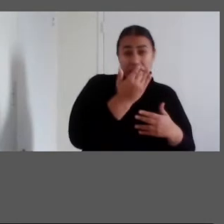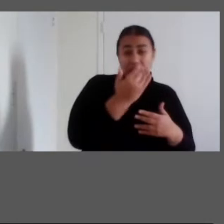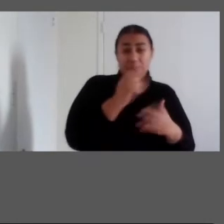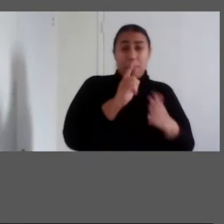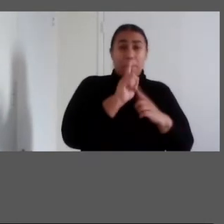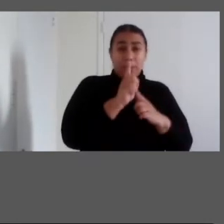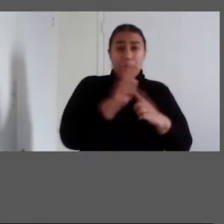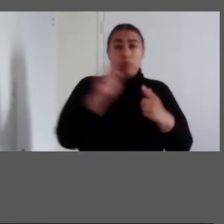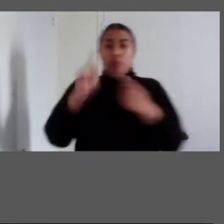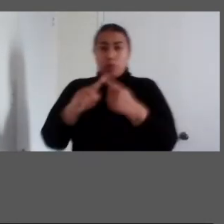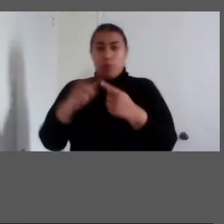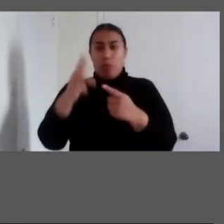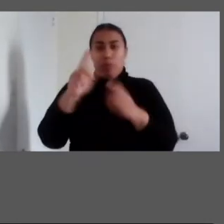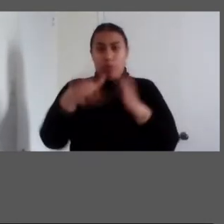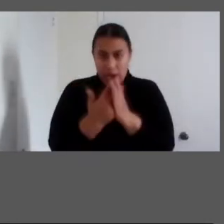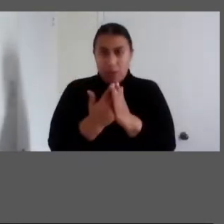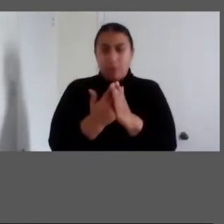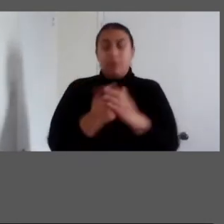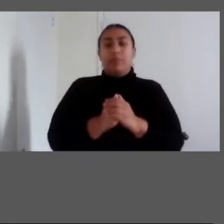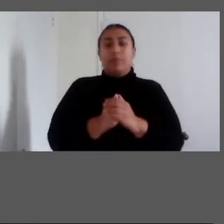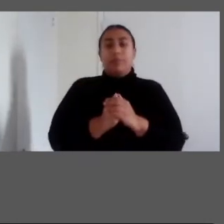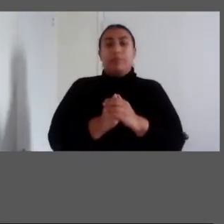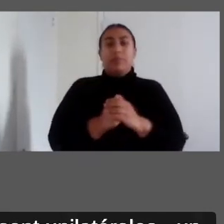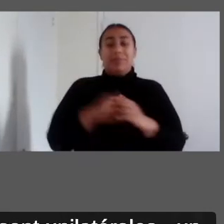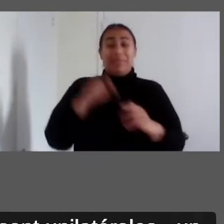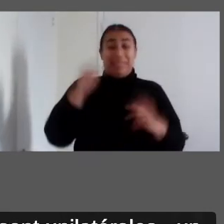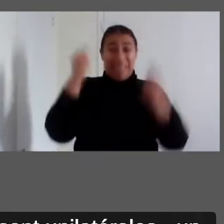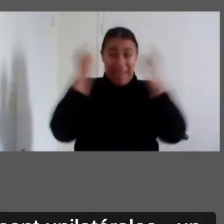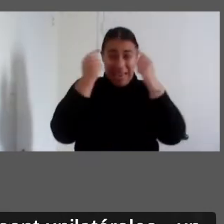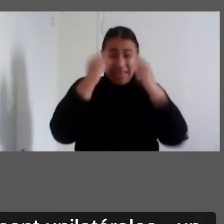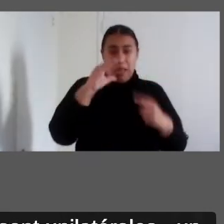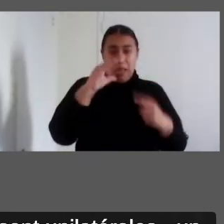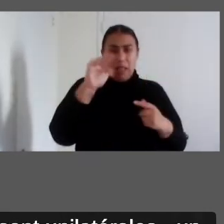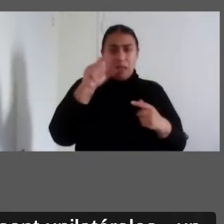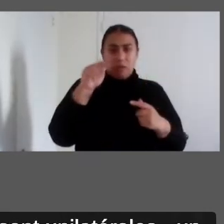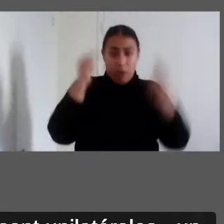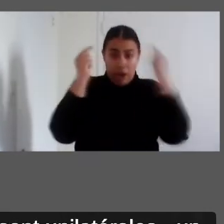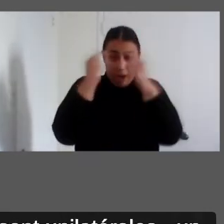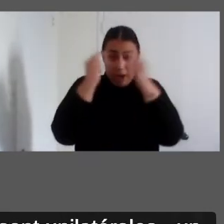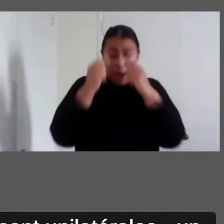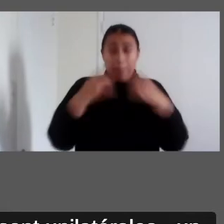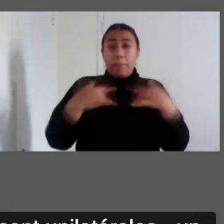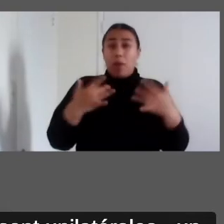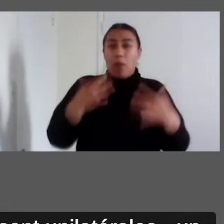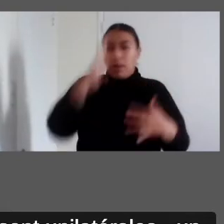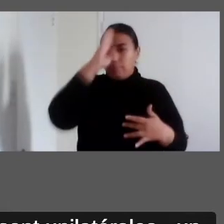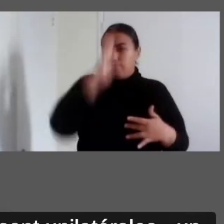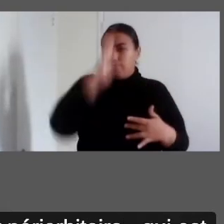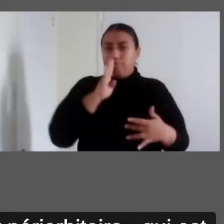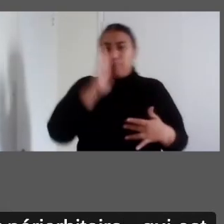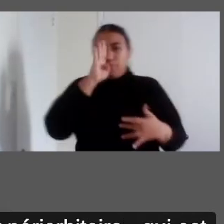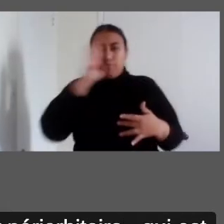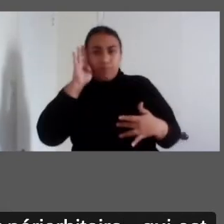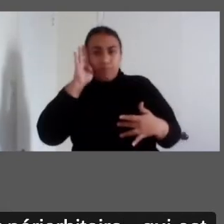classified that way because they can be much, much shorter, as low as 15 minutes. One distinguishing factor about cluster headaches is that they